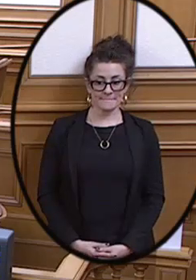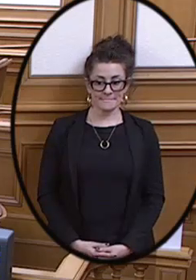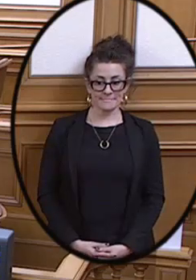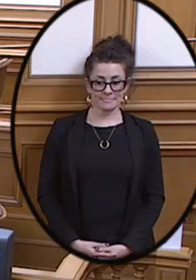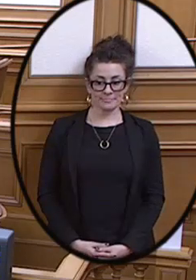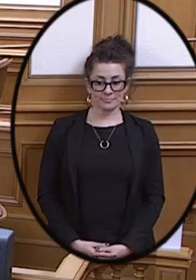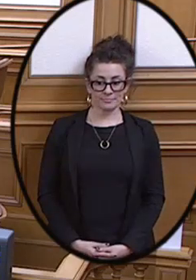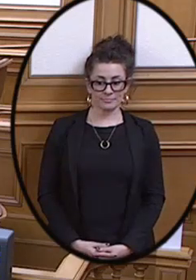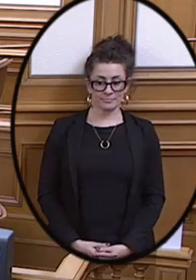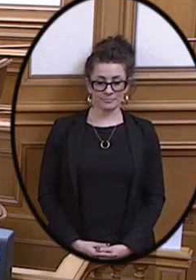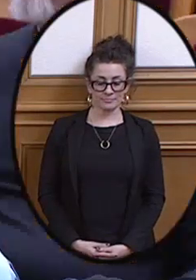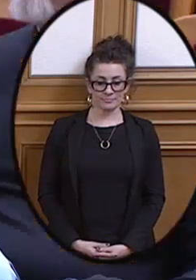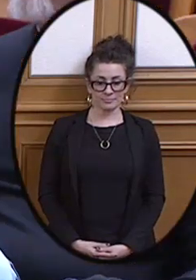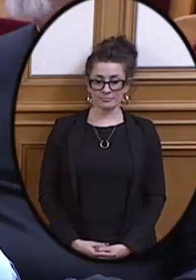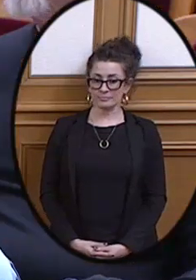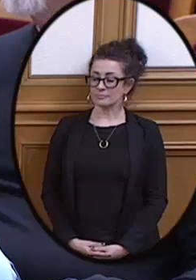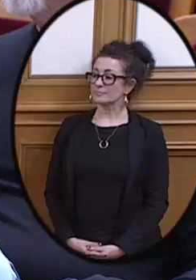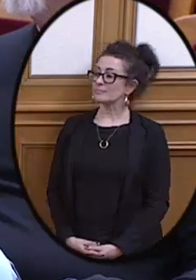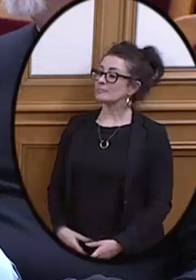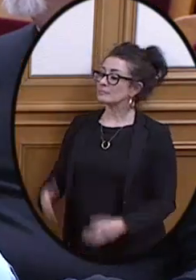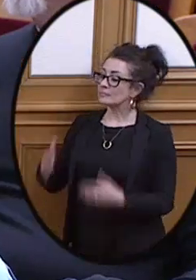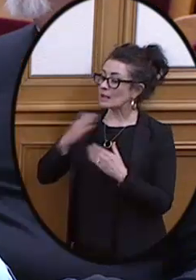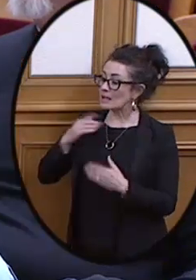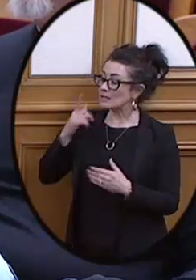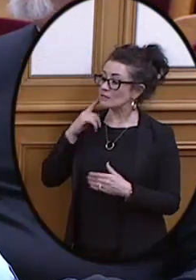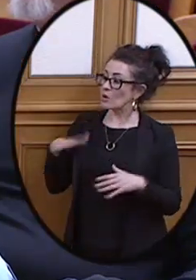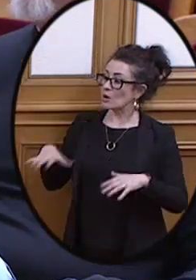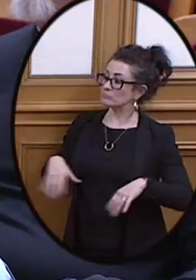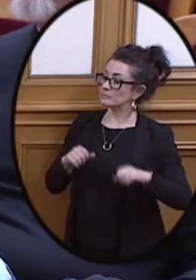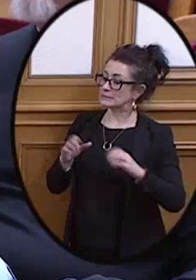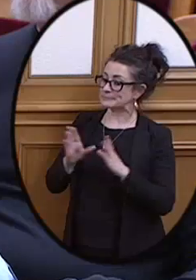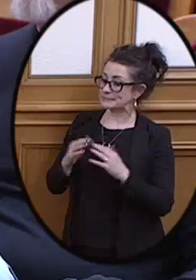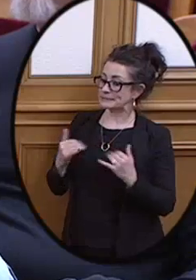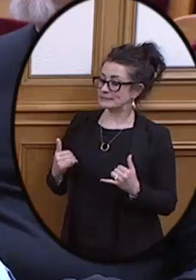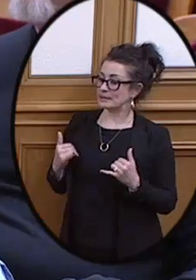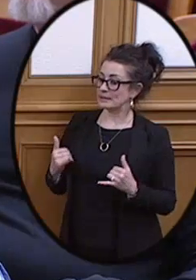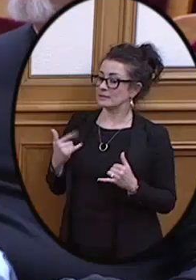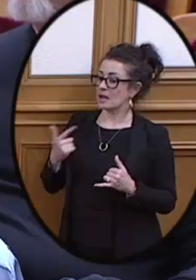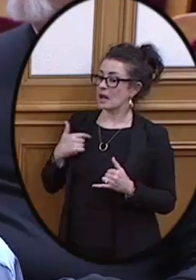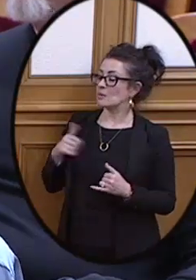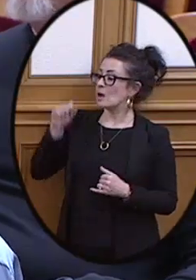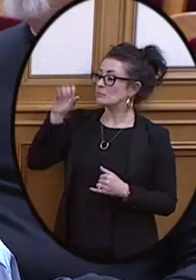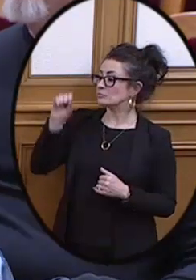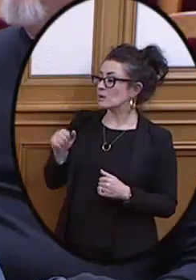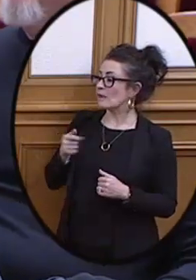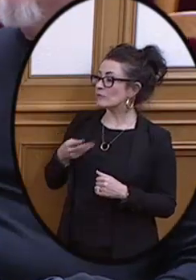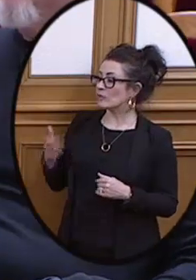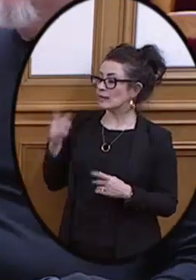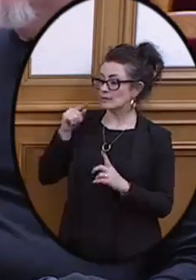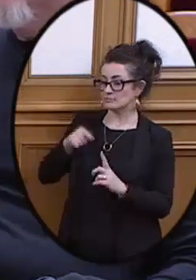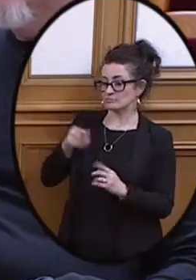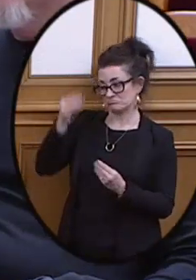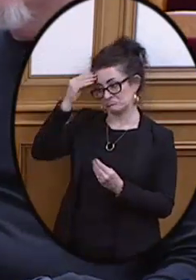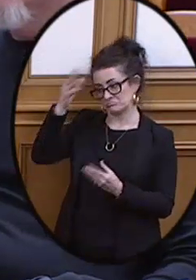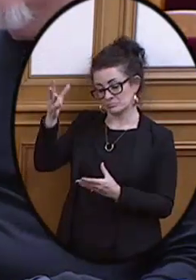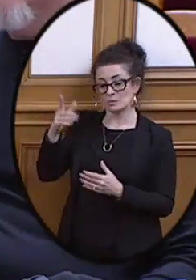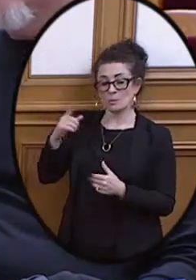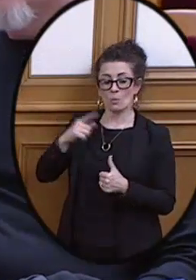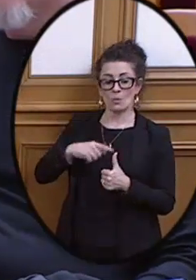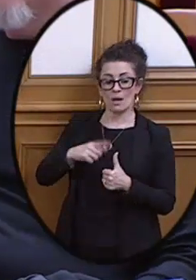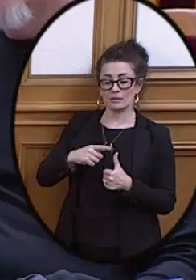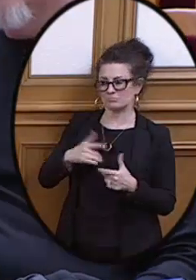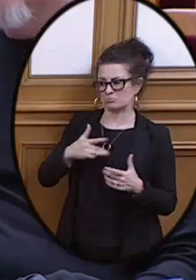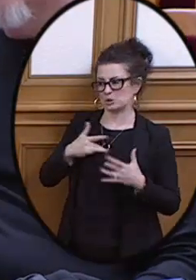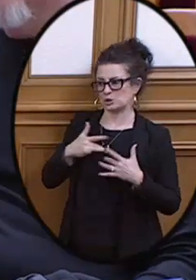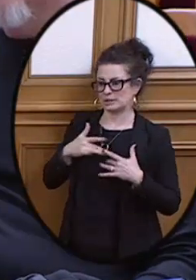Thank you for having this meeting here today. I just wanted to share bring a couple things to your attention. One is I'm very concerned these